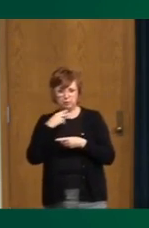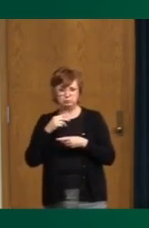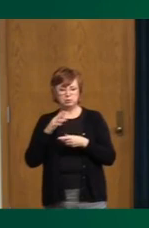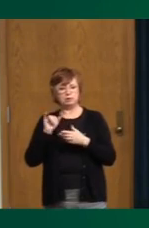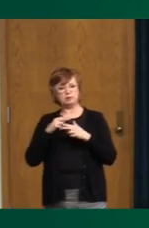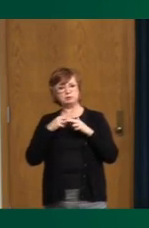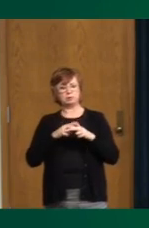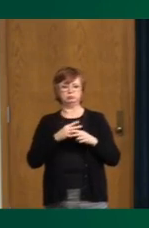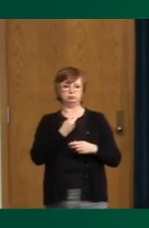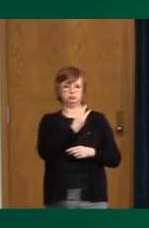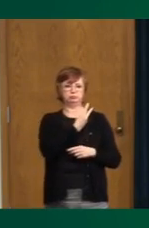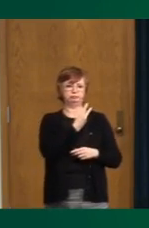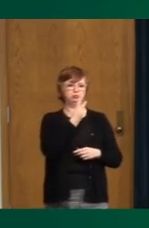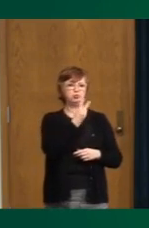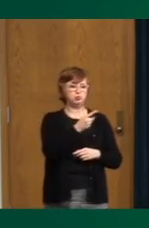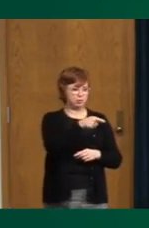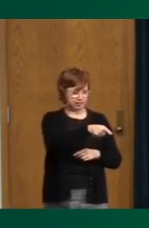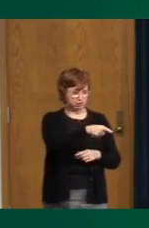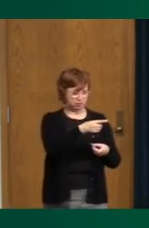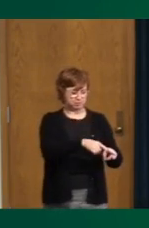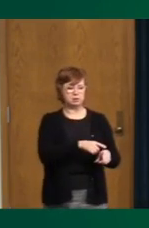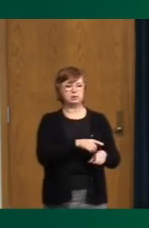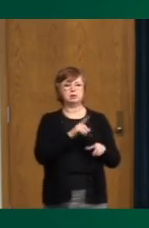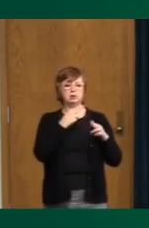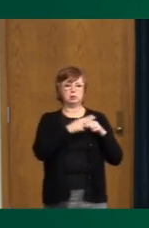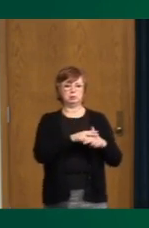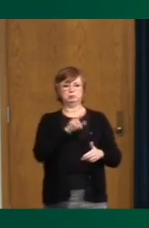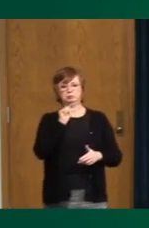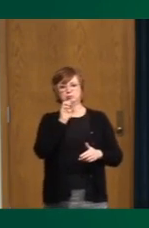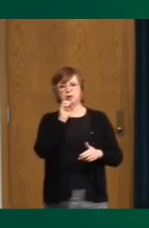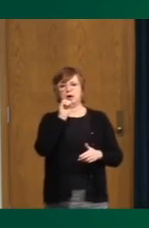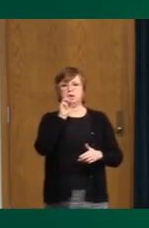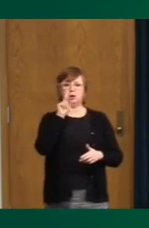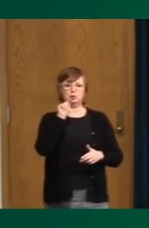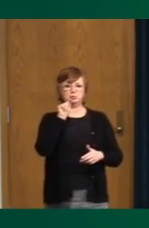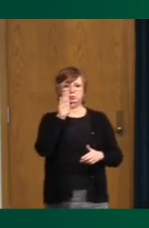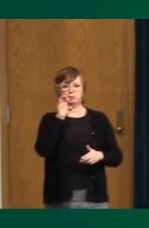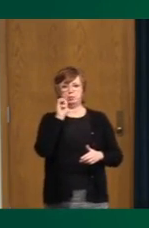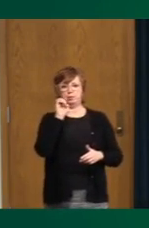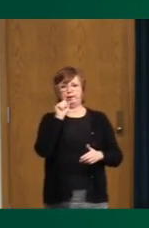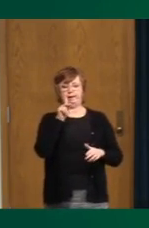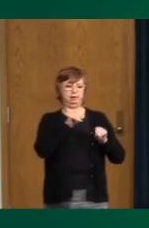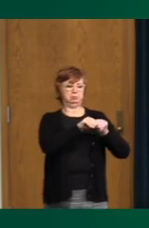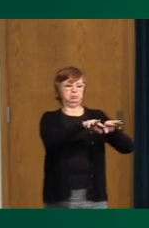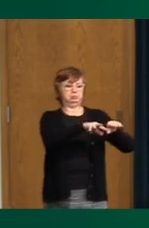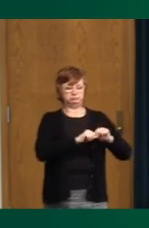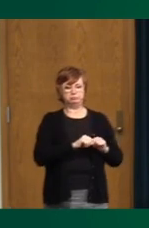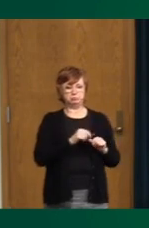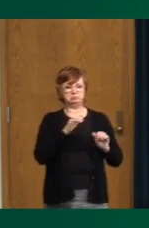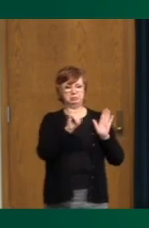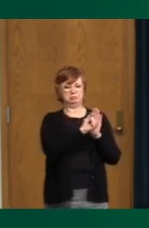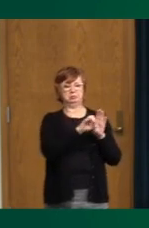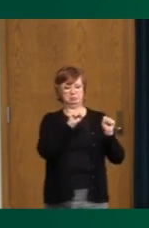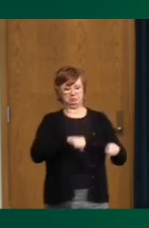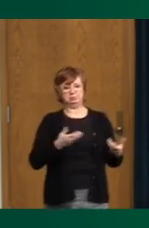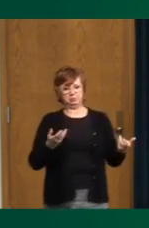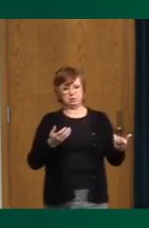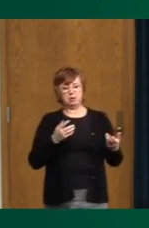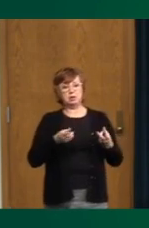an outbreak. So you can obviously see that the exposure happened in that setting. The challenge, of course, is that many of